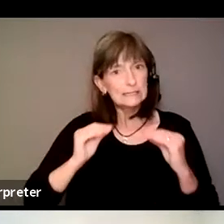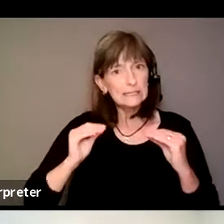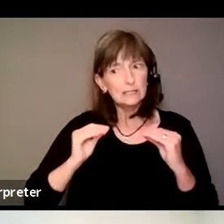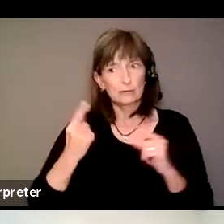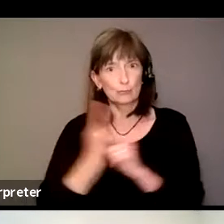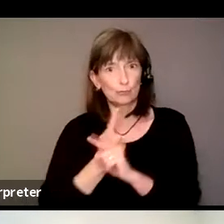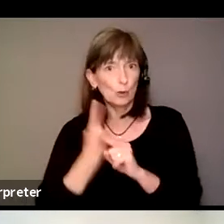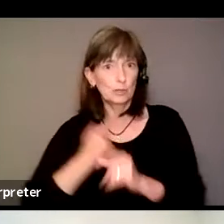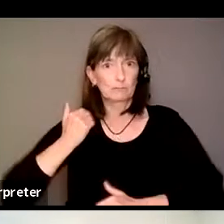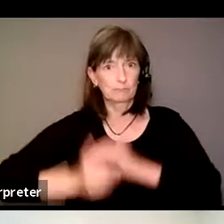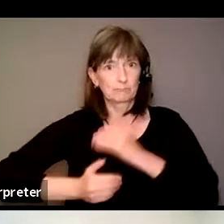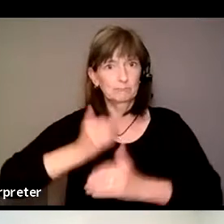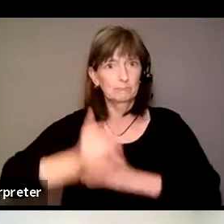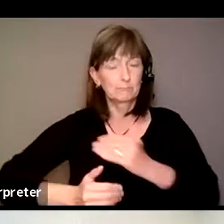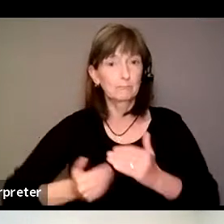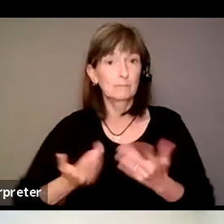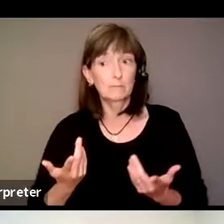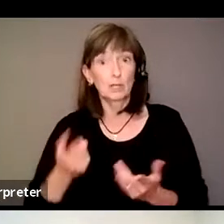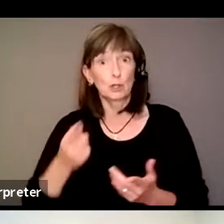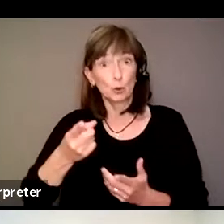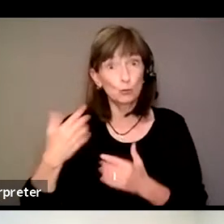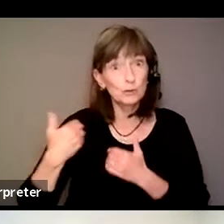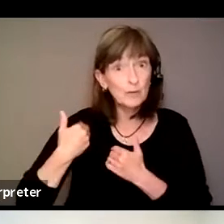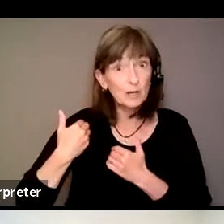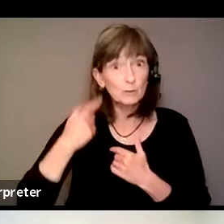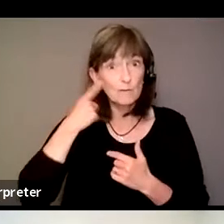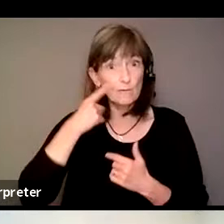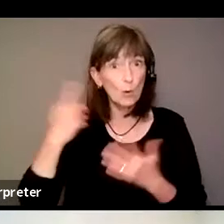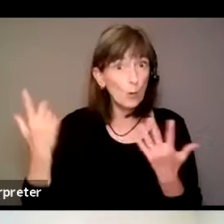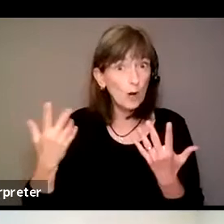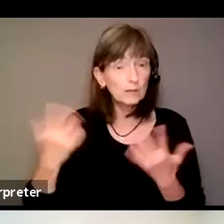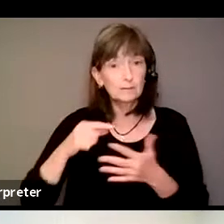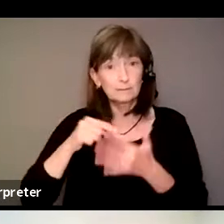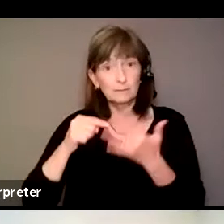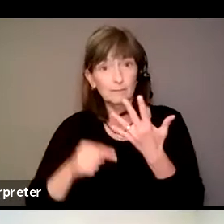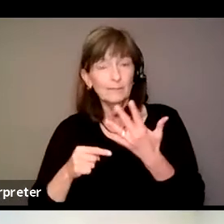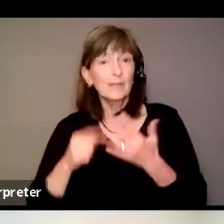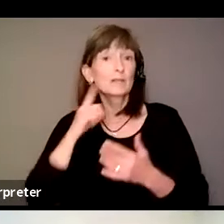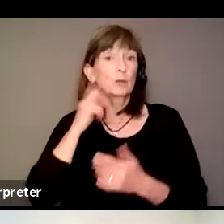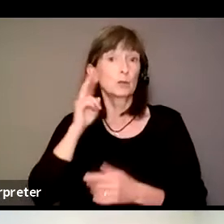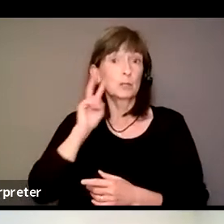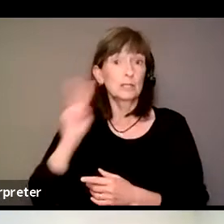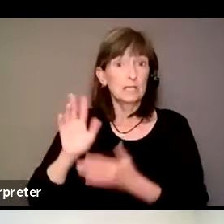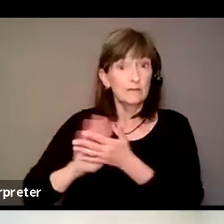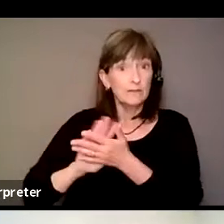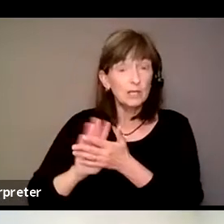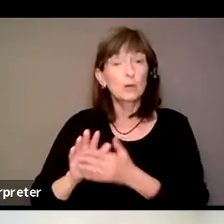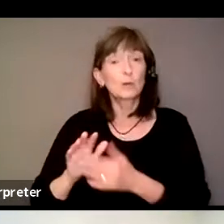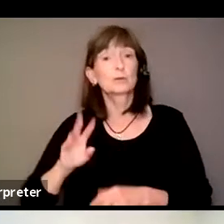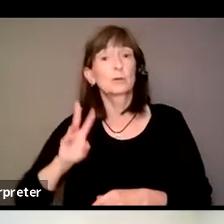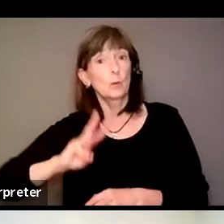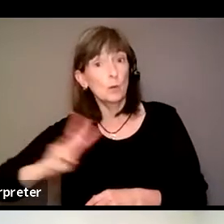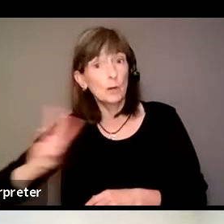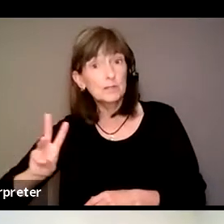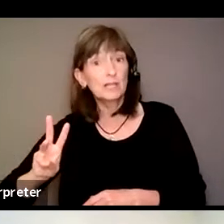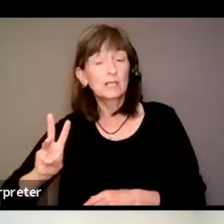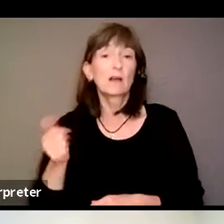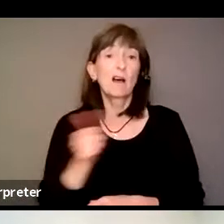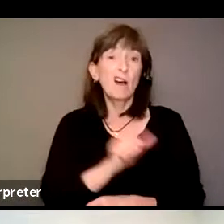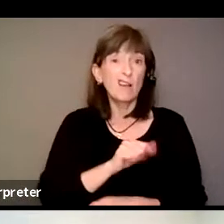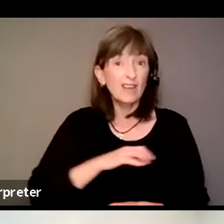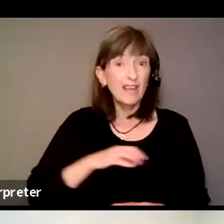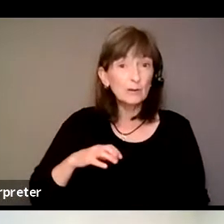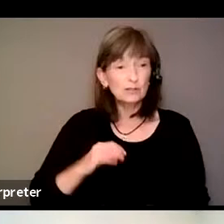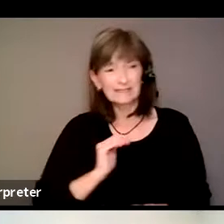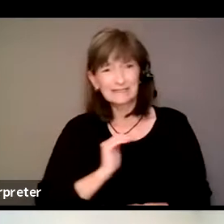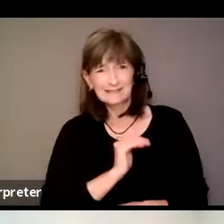counselor training, you know, and just refer to the website, refer to the videos, talk to your fellow counselors within your